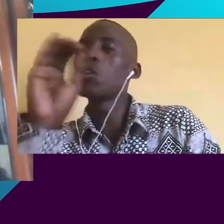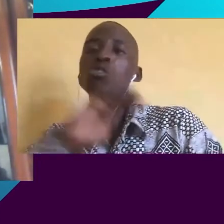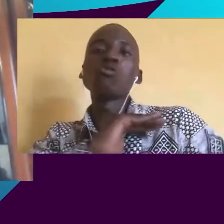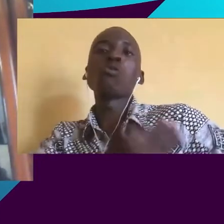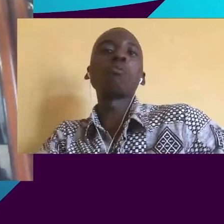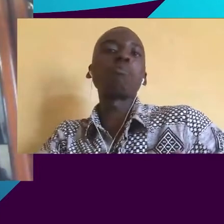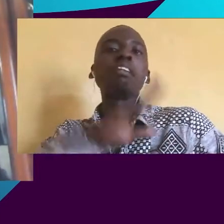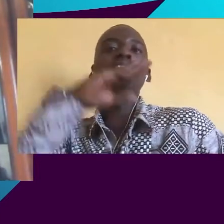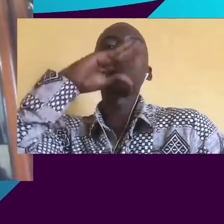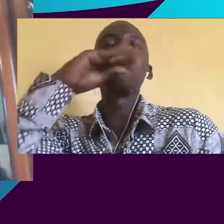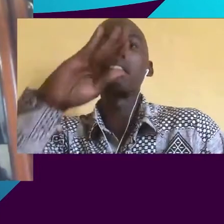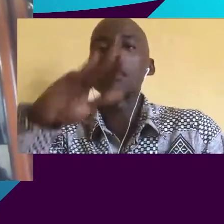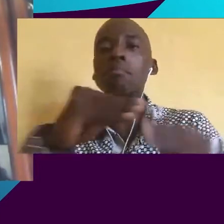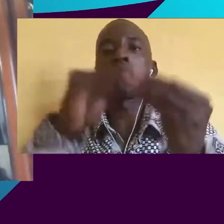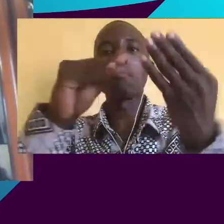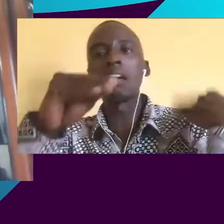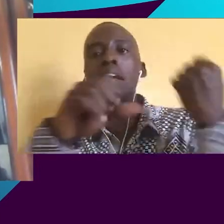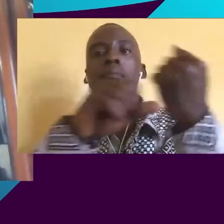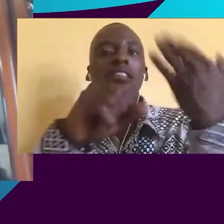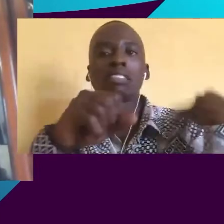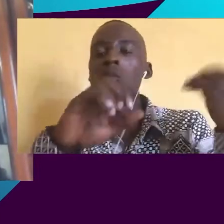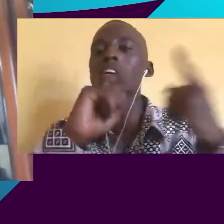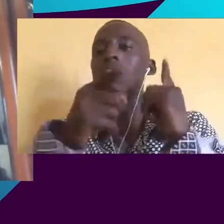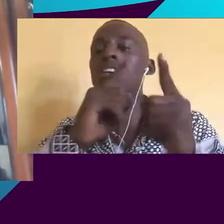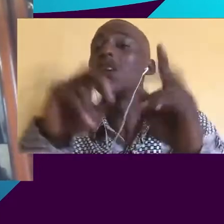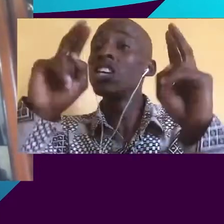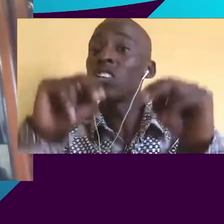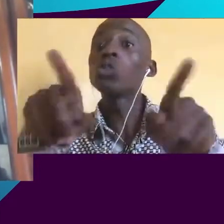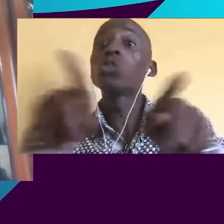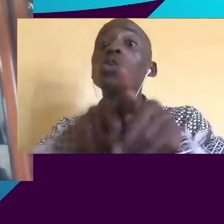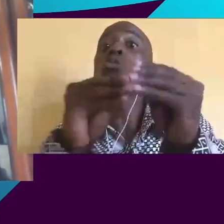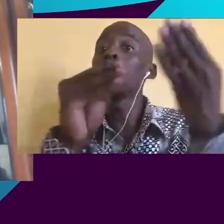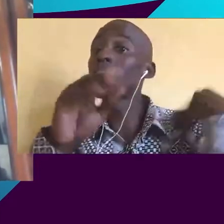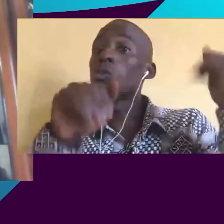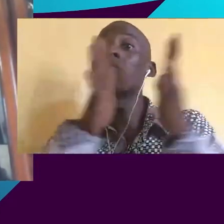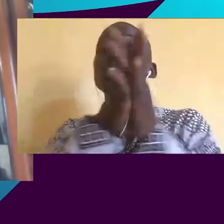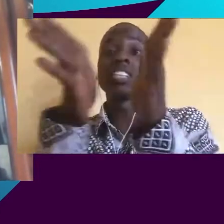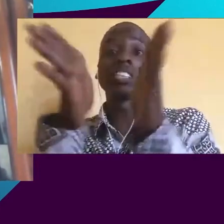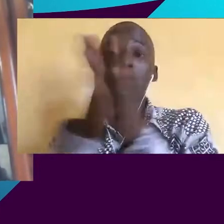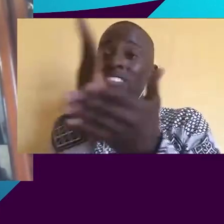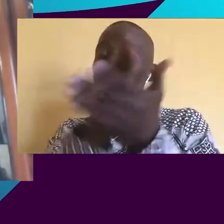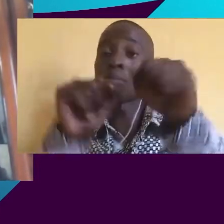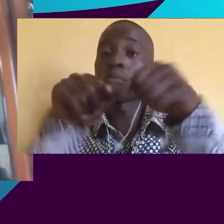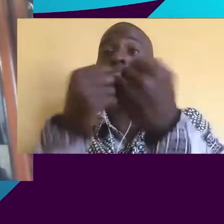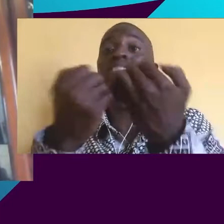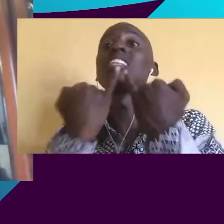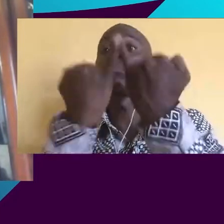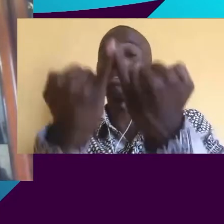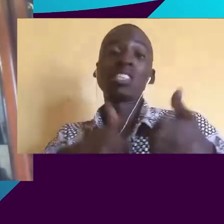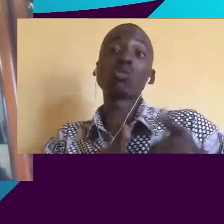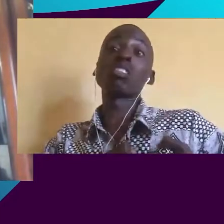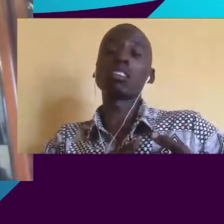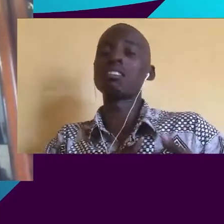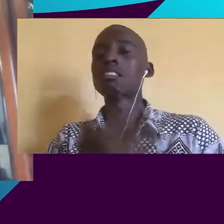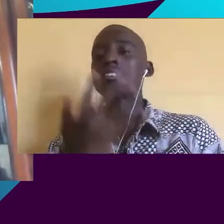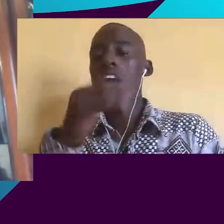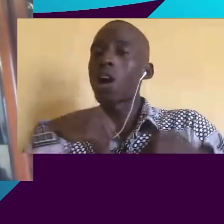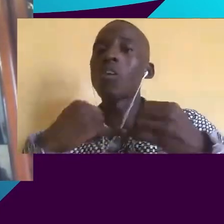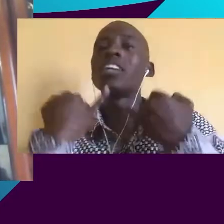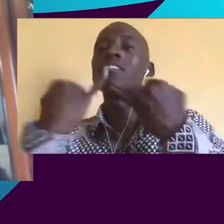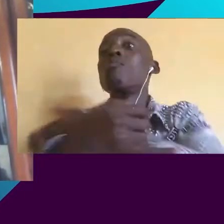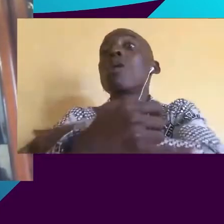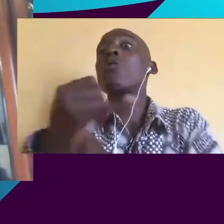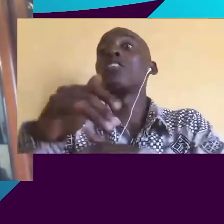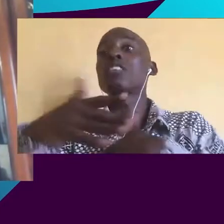brother, my boyfriend, that you can't. Even your brother, you can't tell it out. Some can't even tell their boyfriends. How can they tell out what? So you find